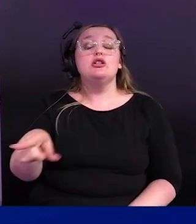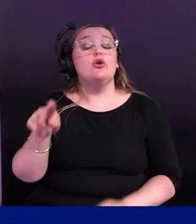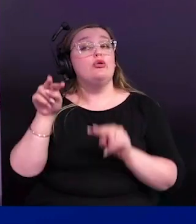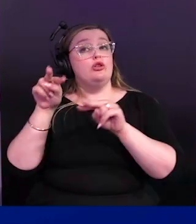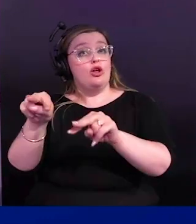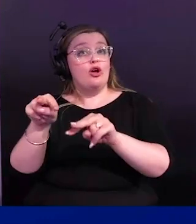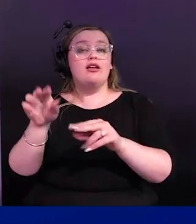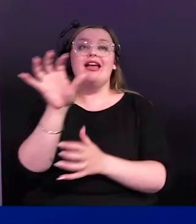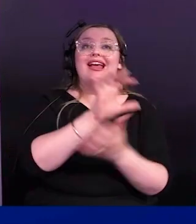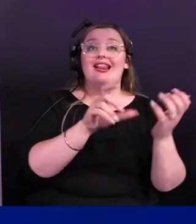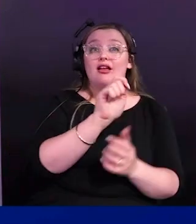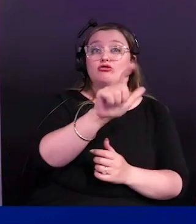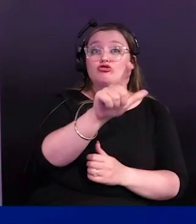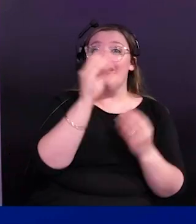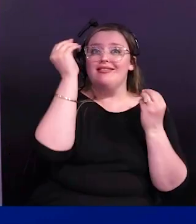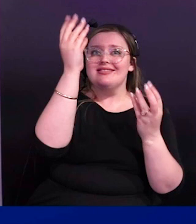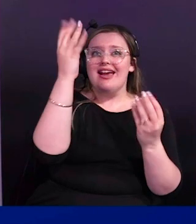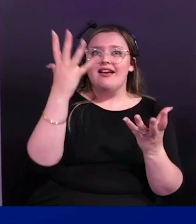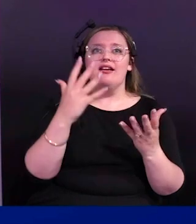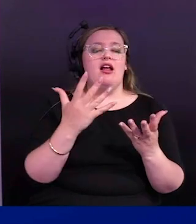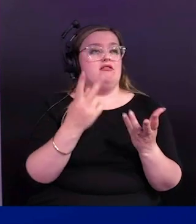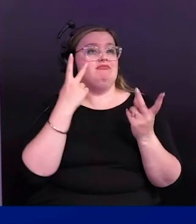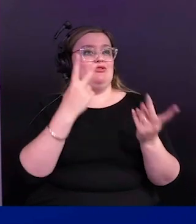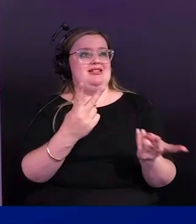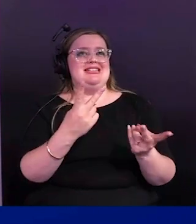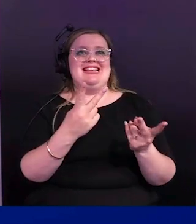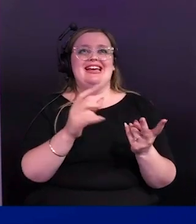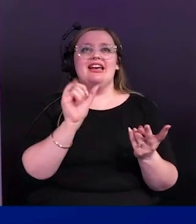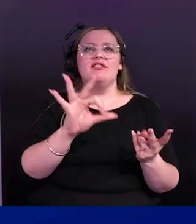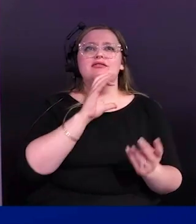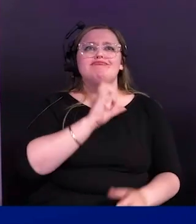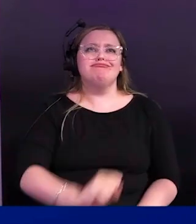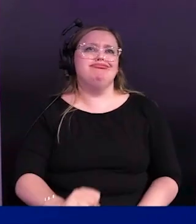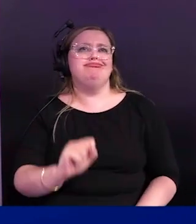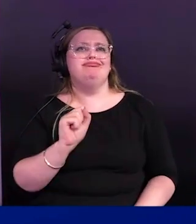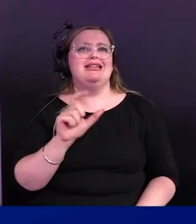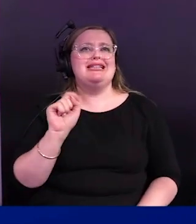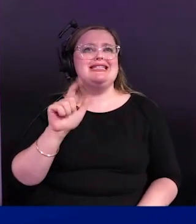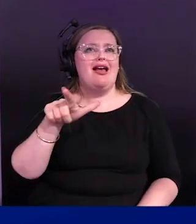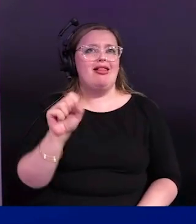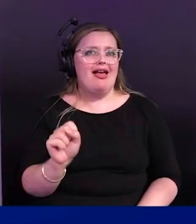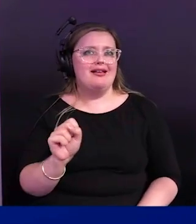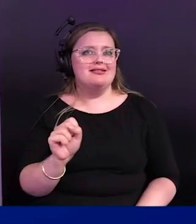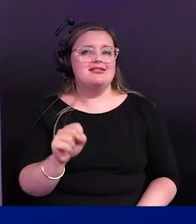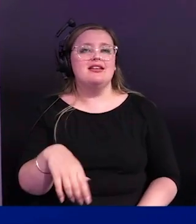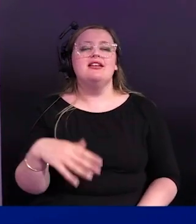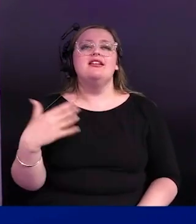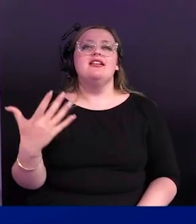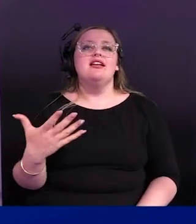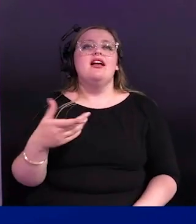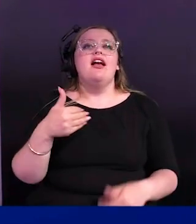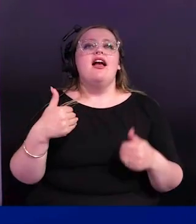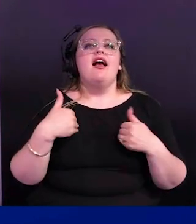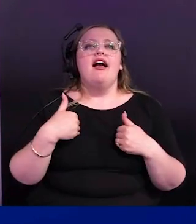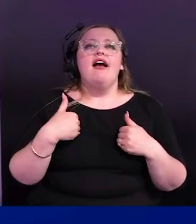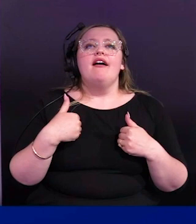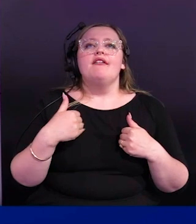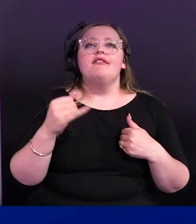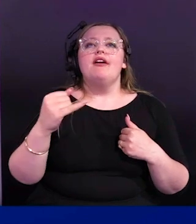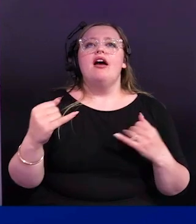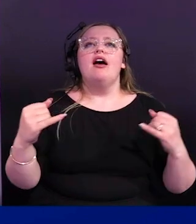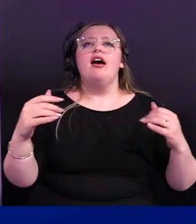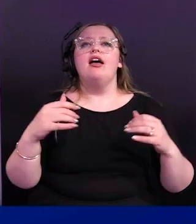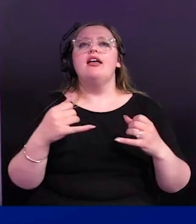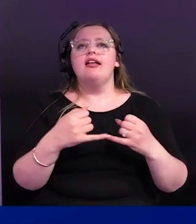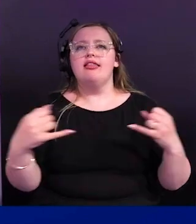data, have you seen any requests using an outdated version of TLS? In this case, we kind of have a low line